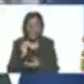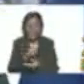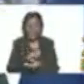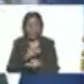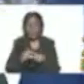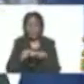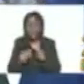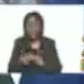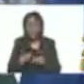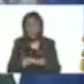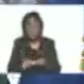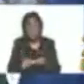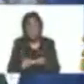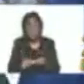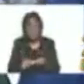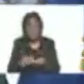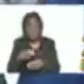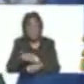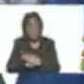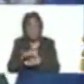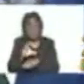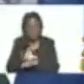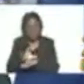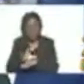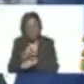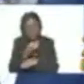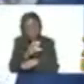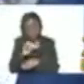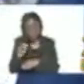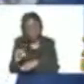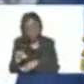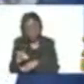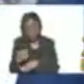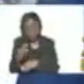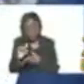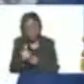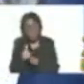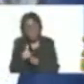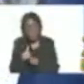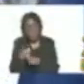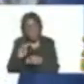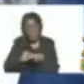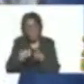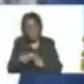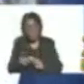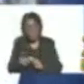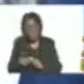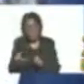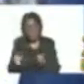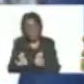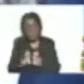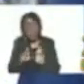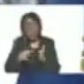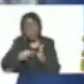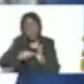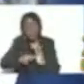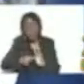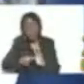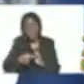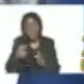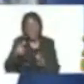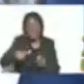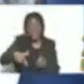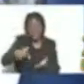or BritishColonialNassau.com. Those websites will be turned on later this week. They're doing the final connections with the computers and a company